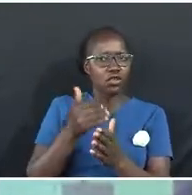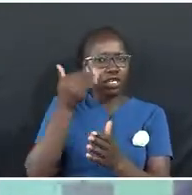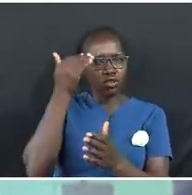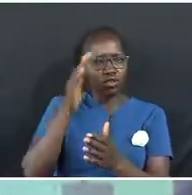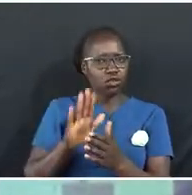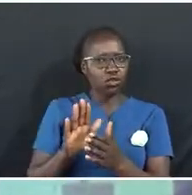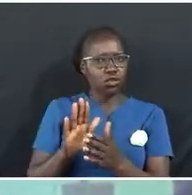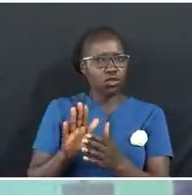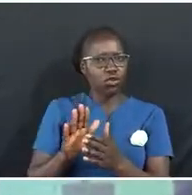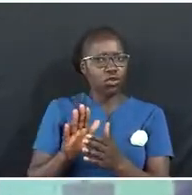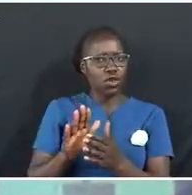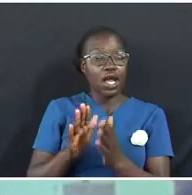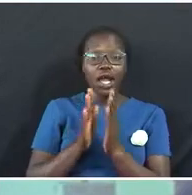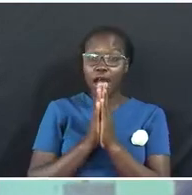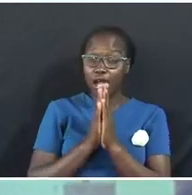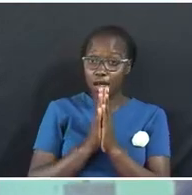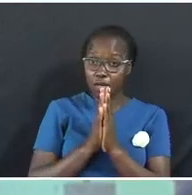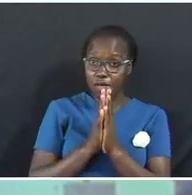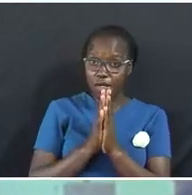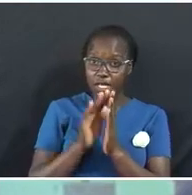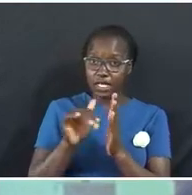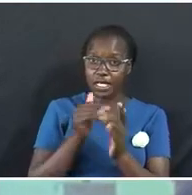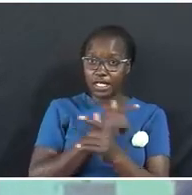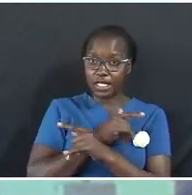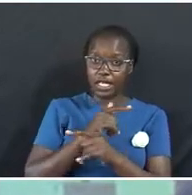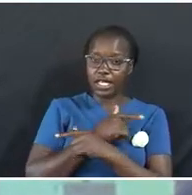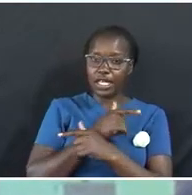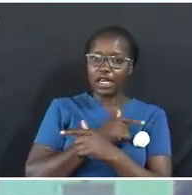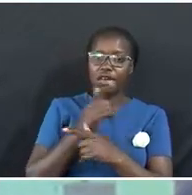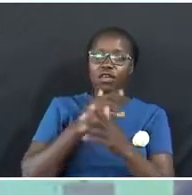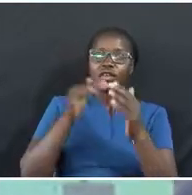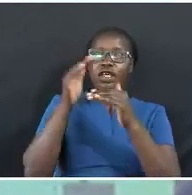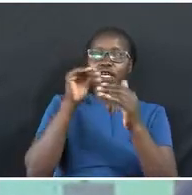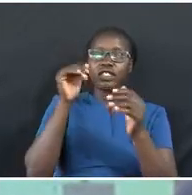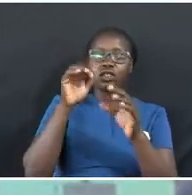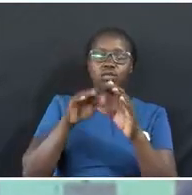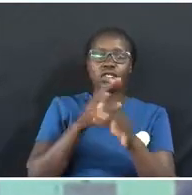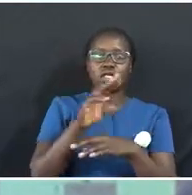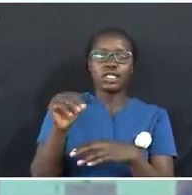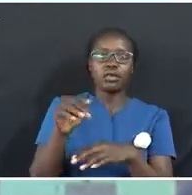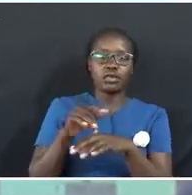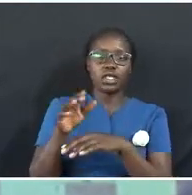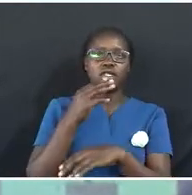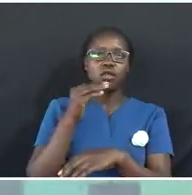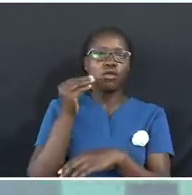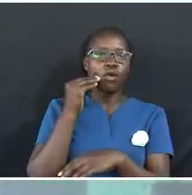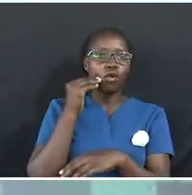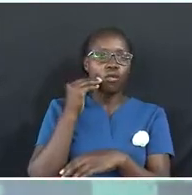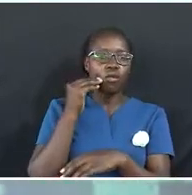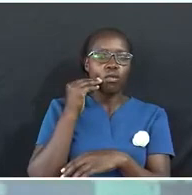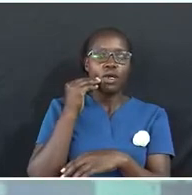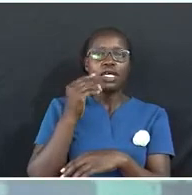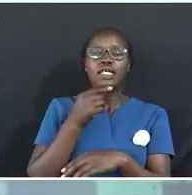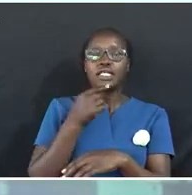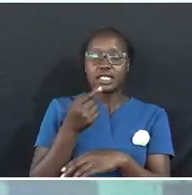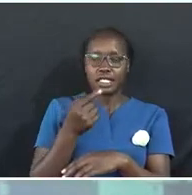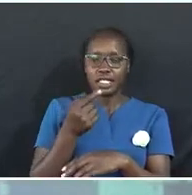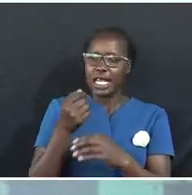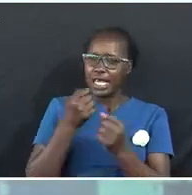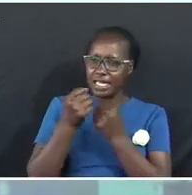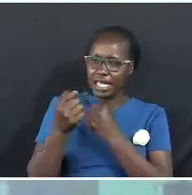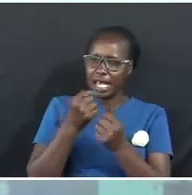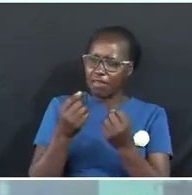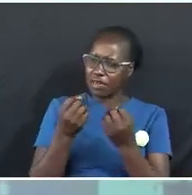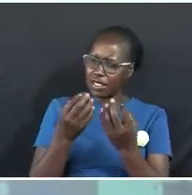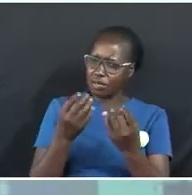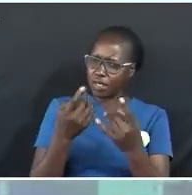you are going, pray that the Lord of the harvest can also send even more. Because he says, the harvest is